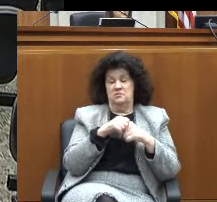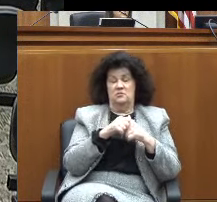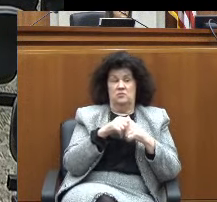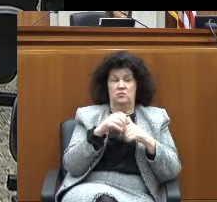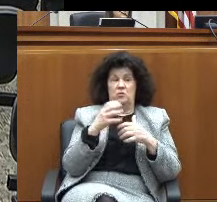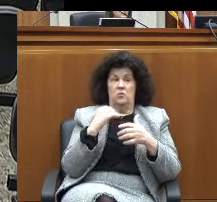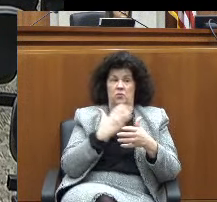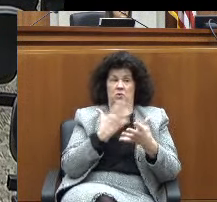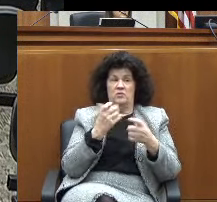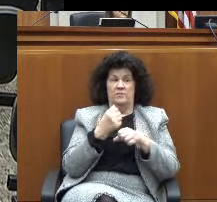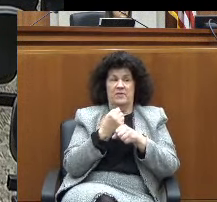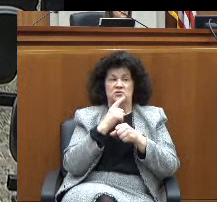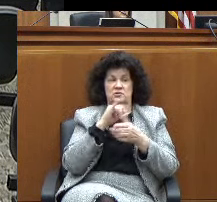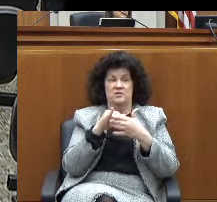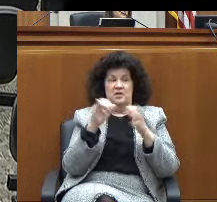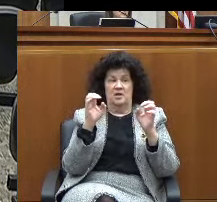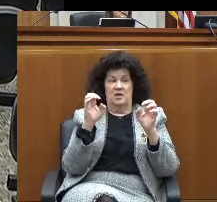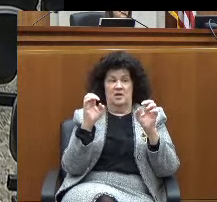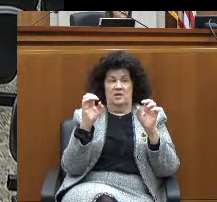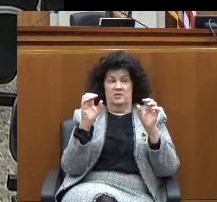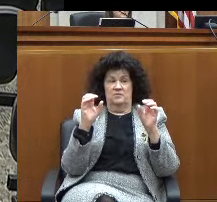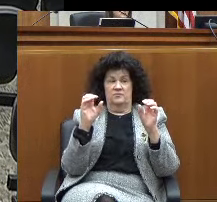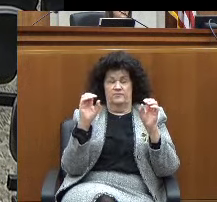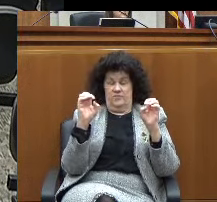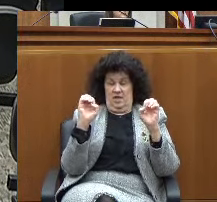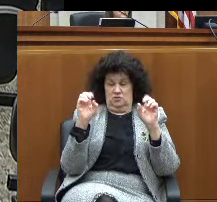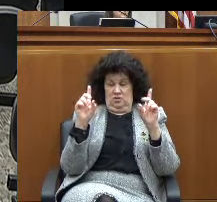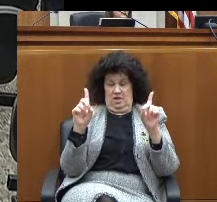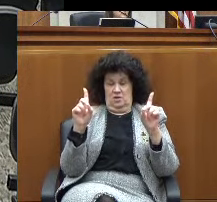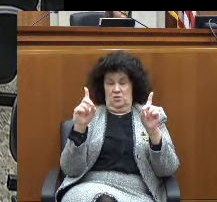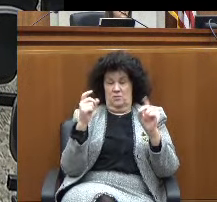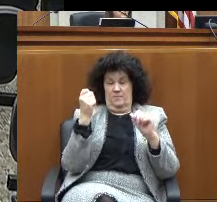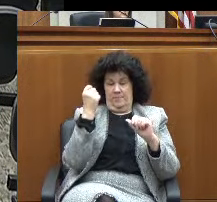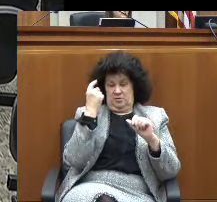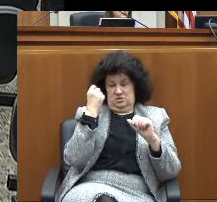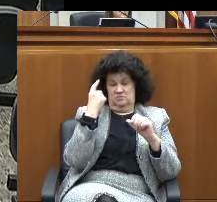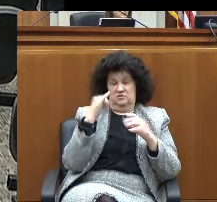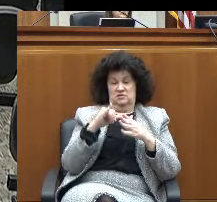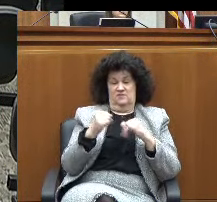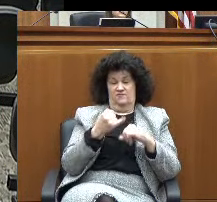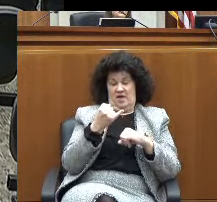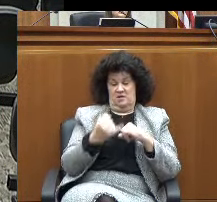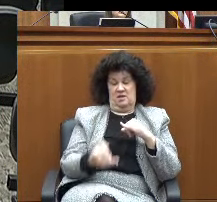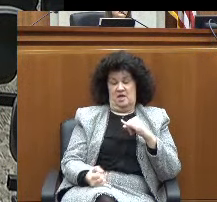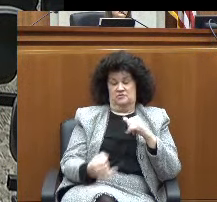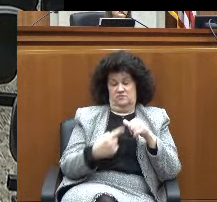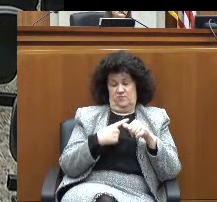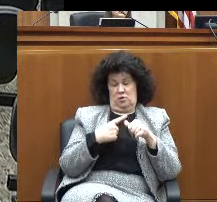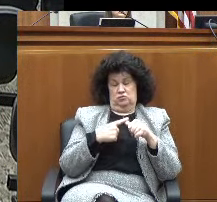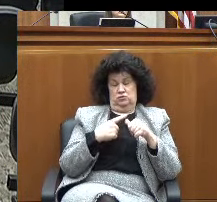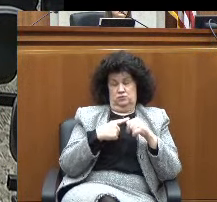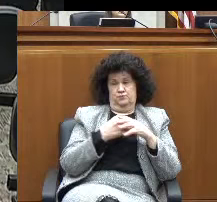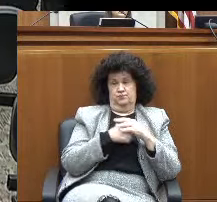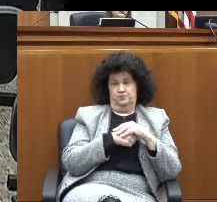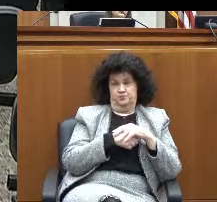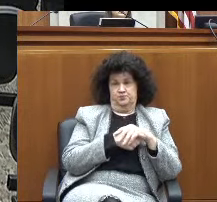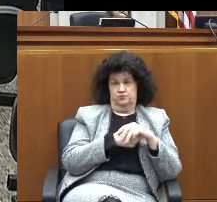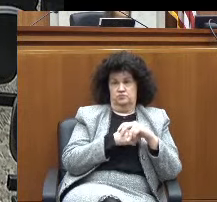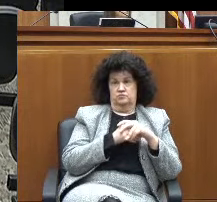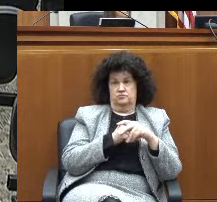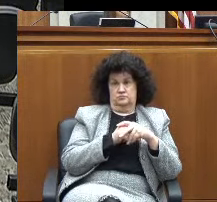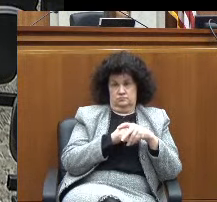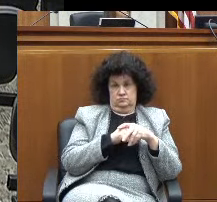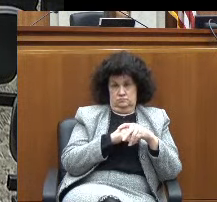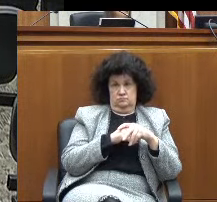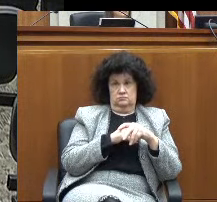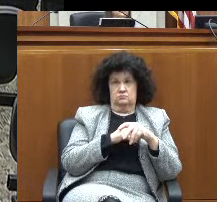that educator perception survey was finalized first, but it's part of the strategy. Thank you. Great work. Ms. Ellis?